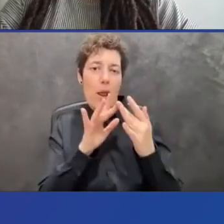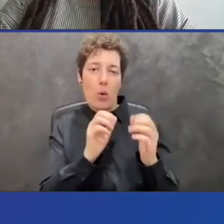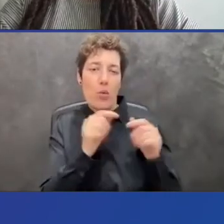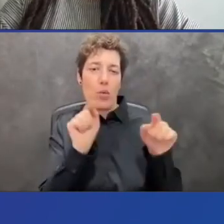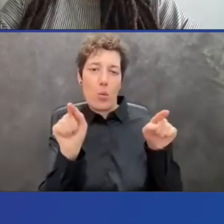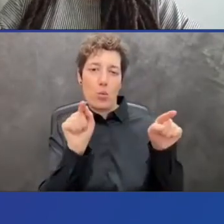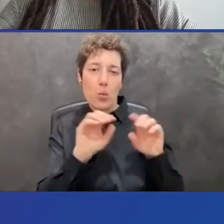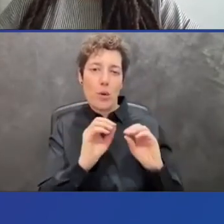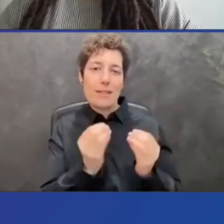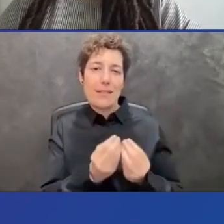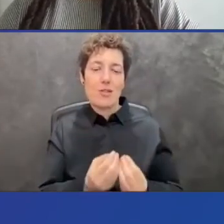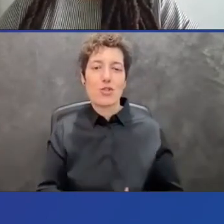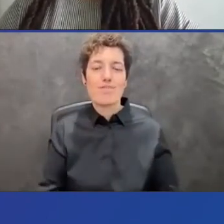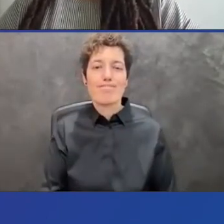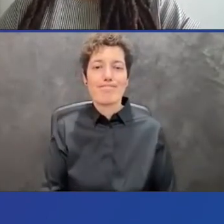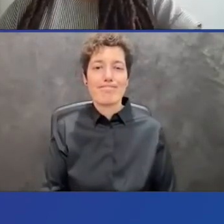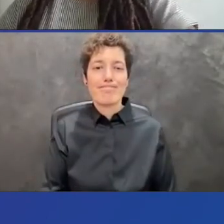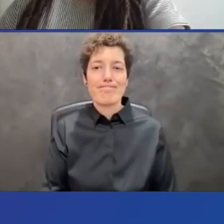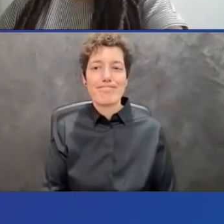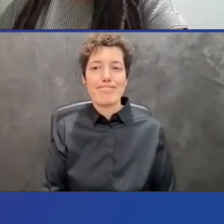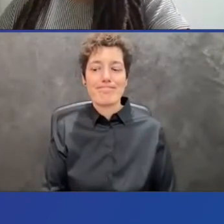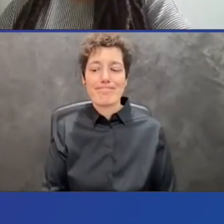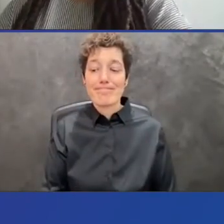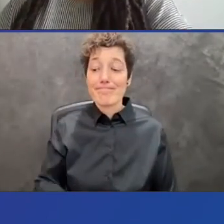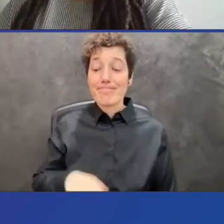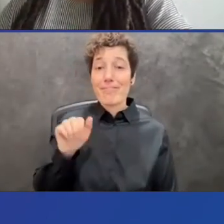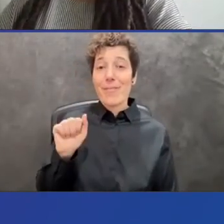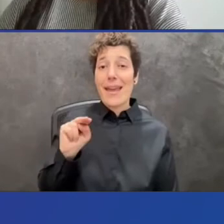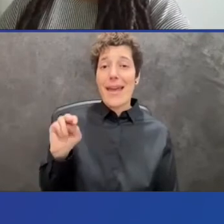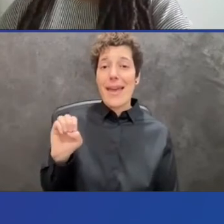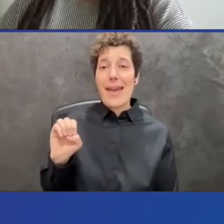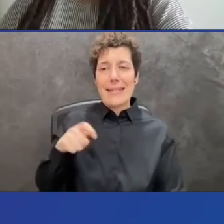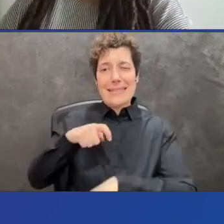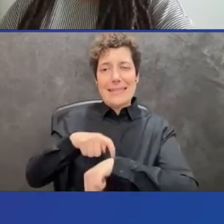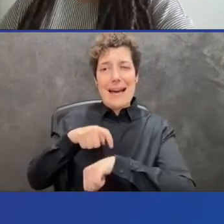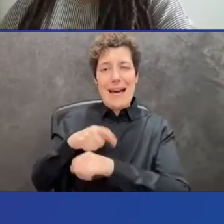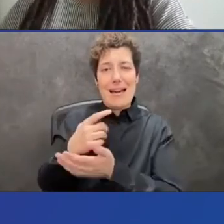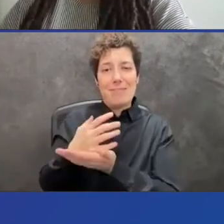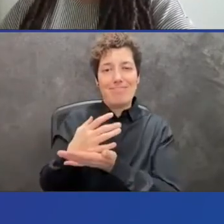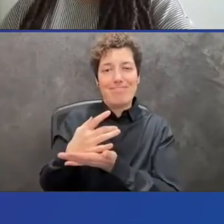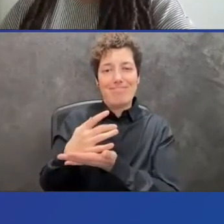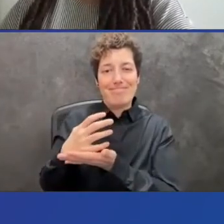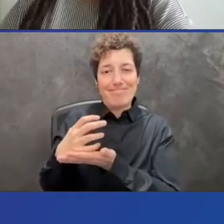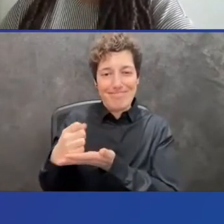Well, I'm mindful of the time. I think I want to thank